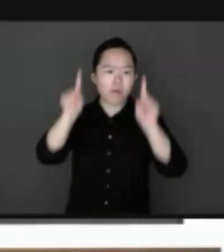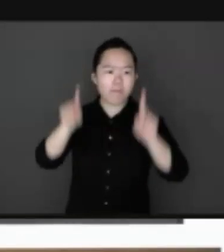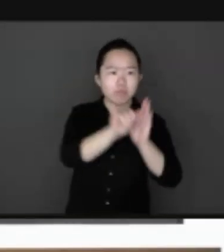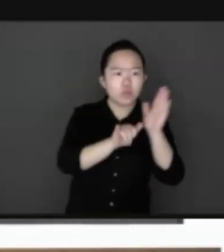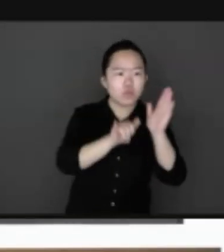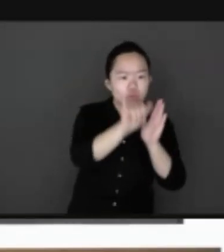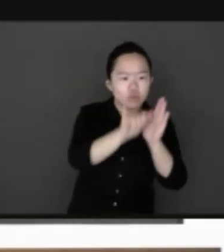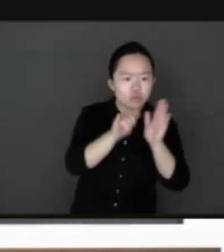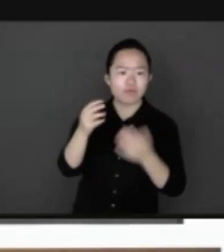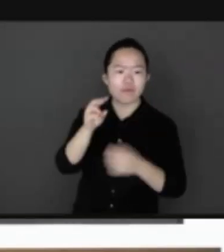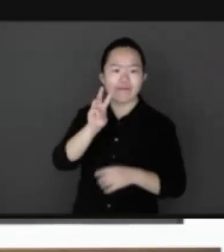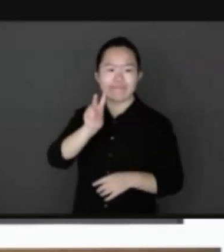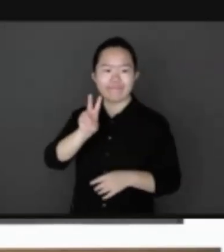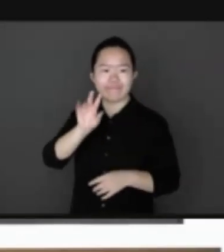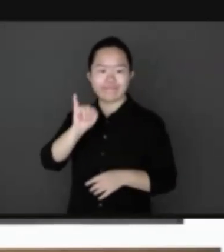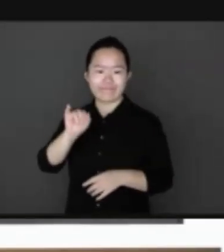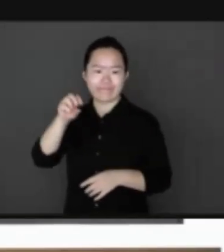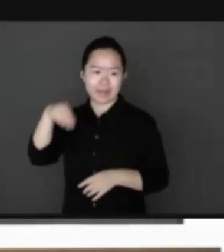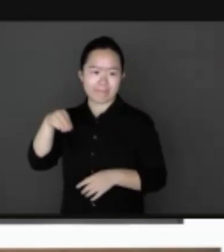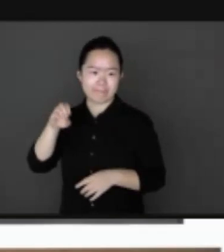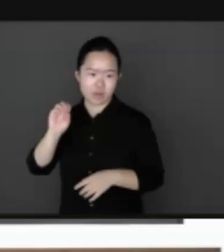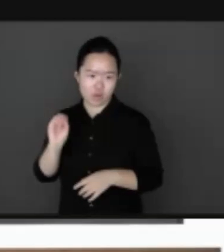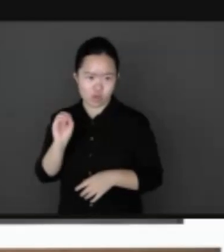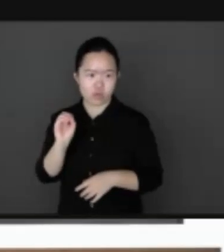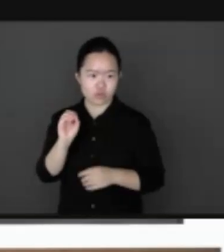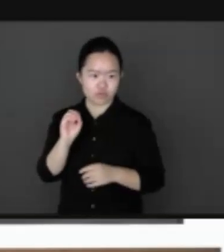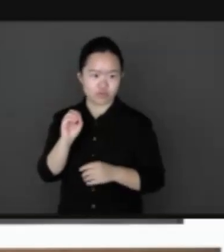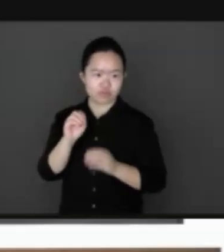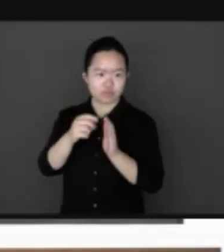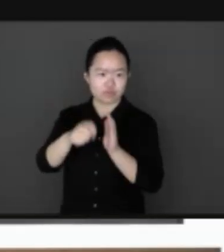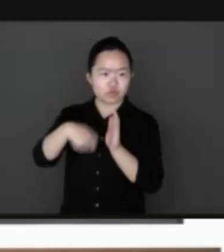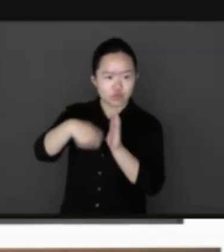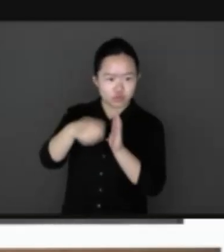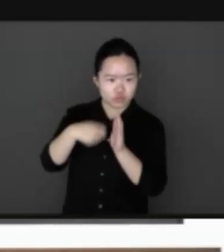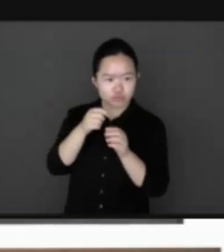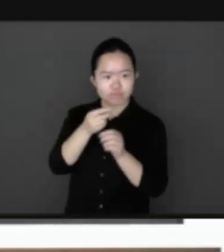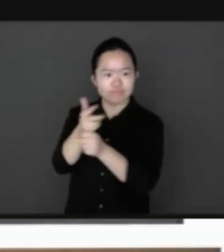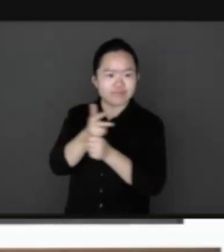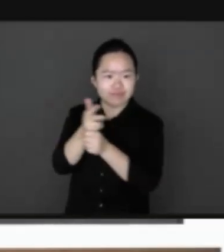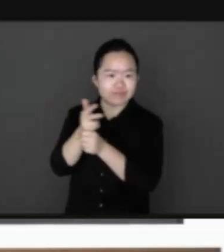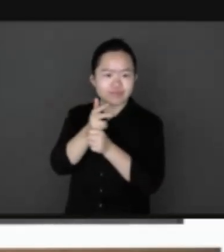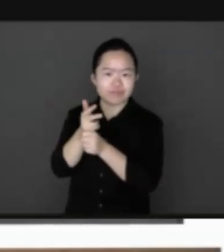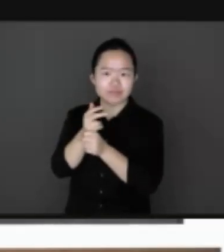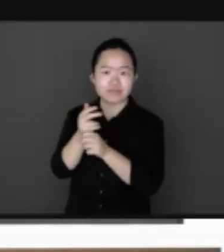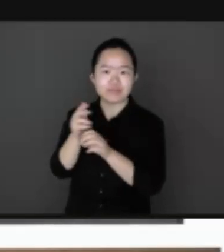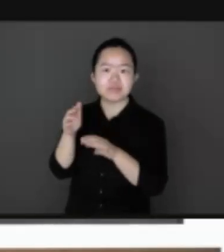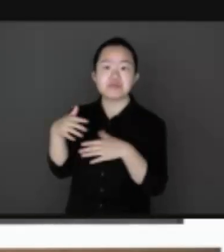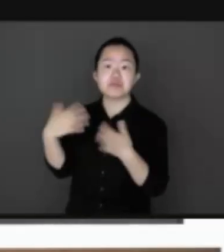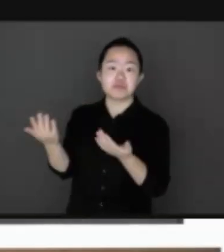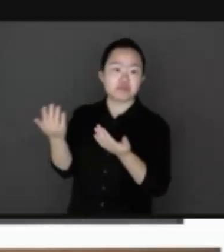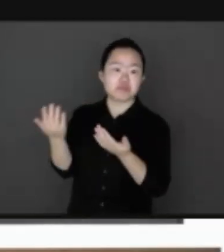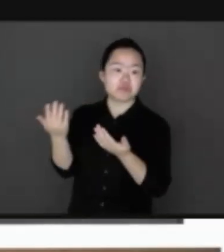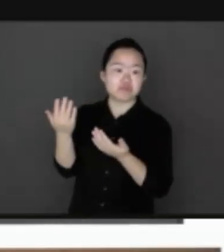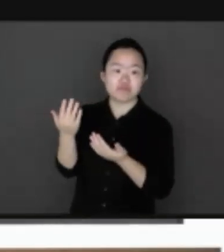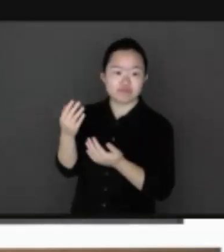relevant for the native video element in HTML. And as I said, it relates to closed captions only. Those